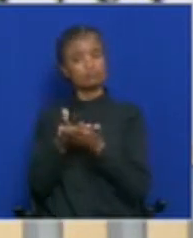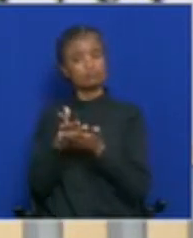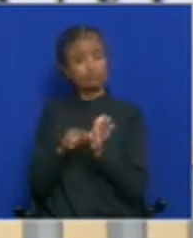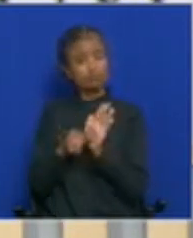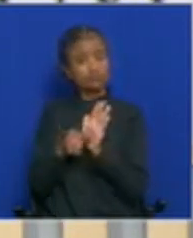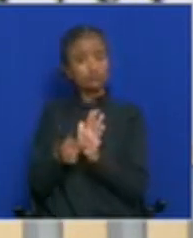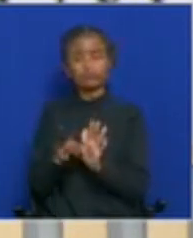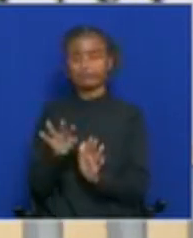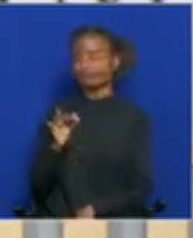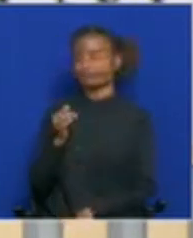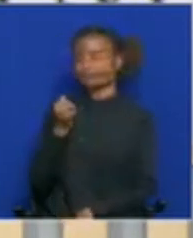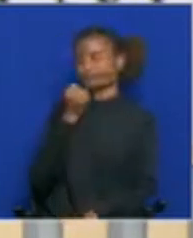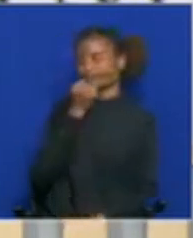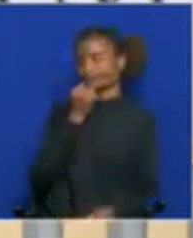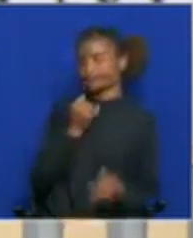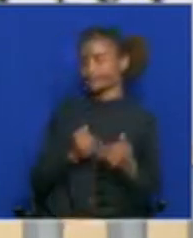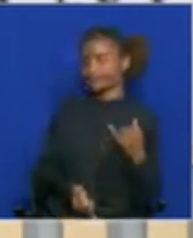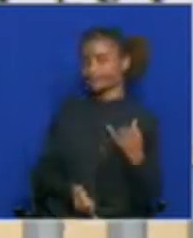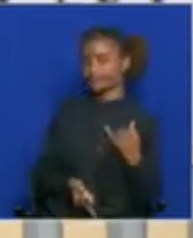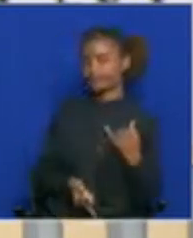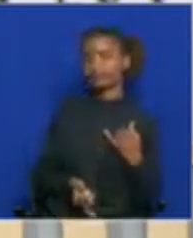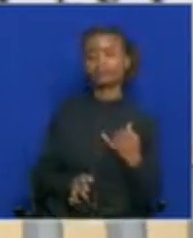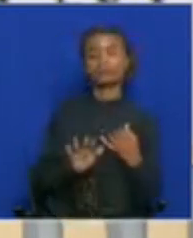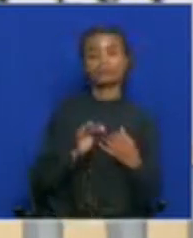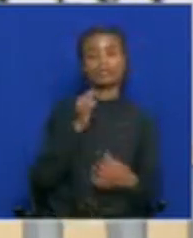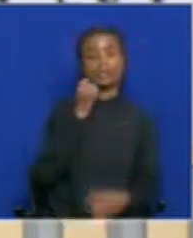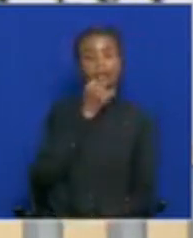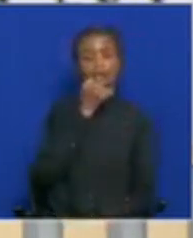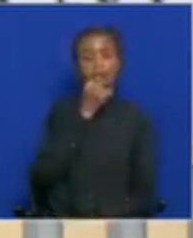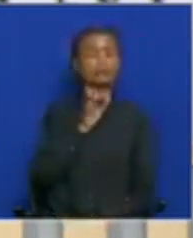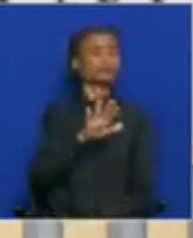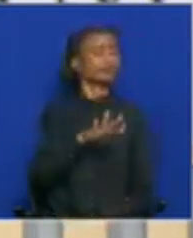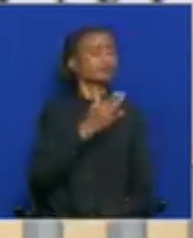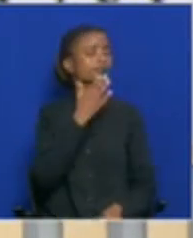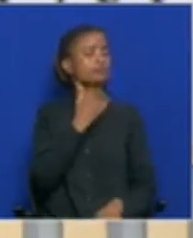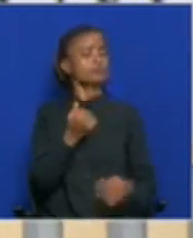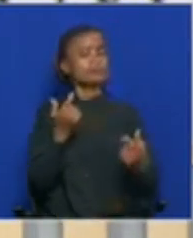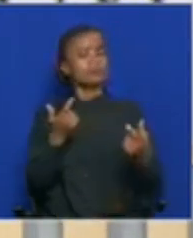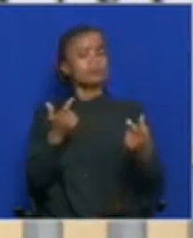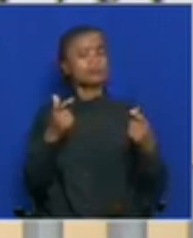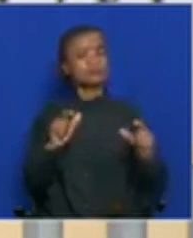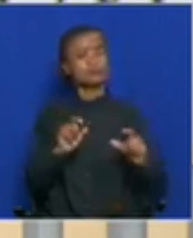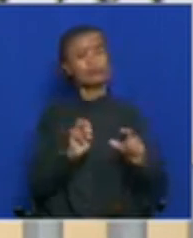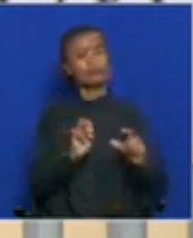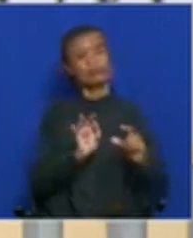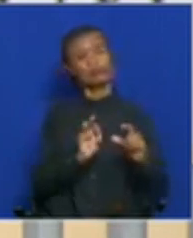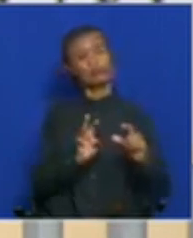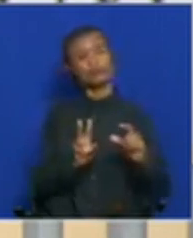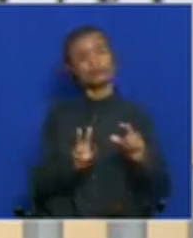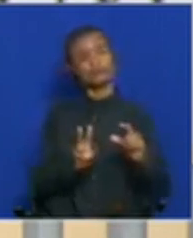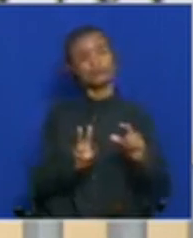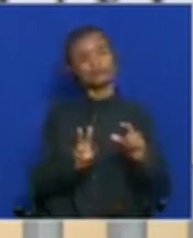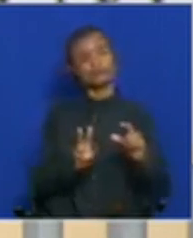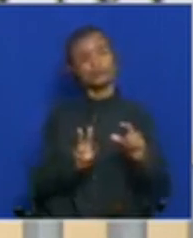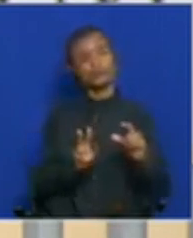at paragraph 32. That's Chair's question to you. Yeah,